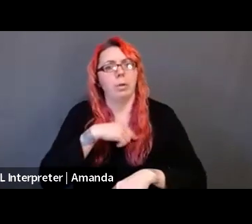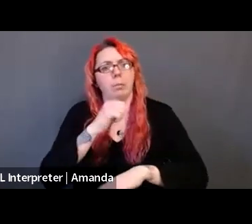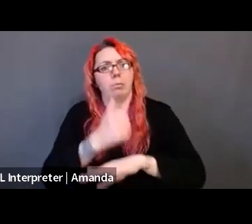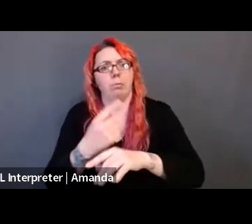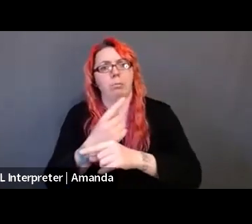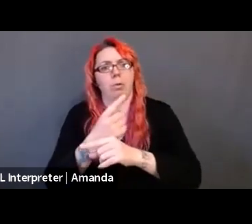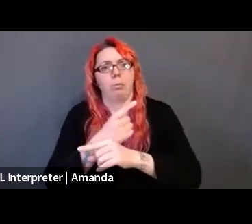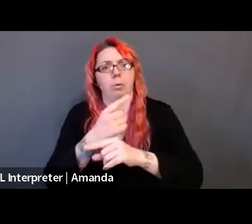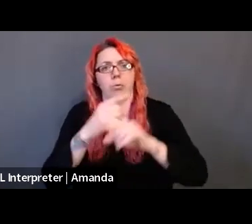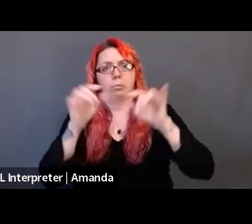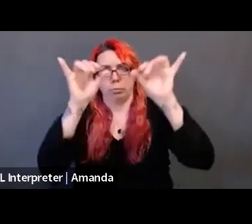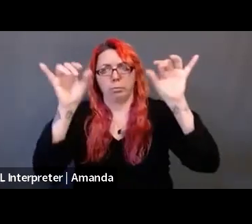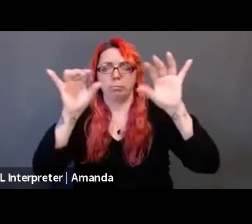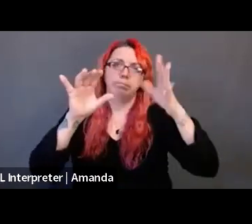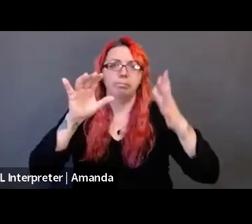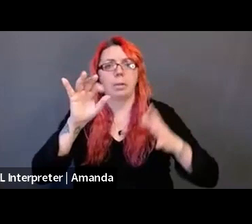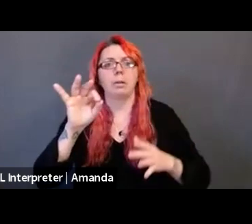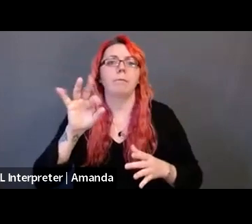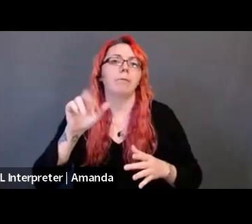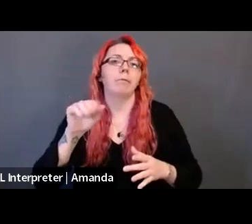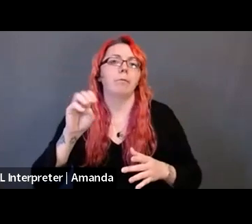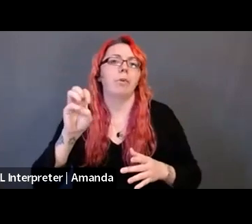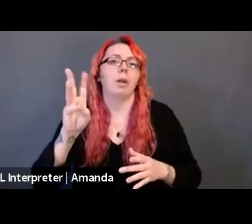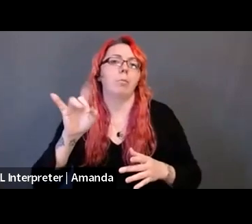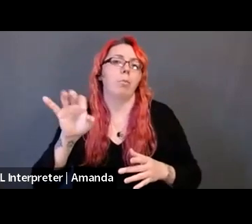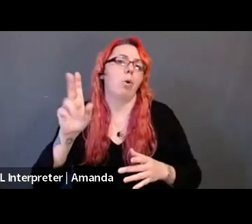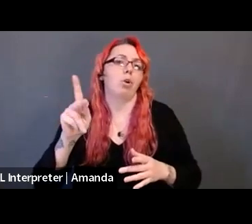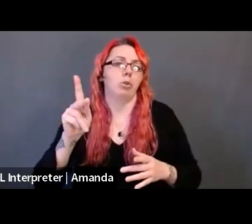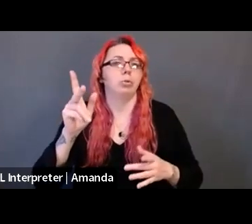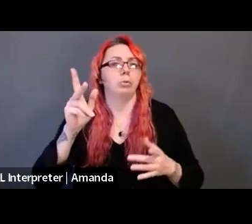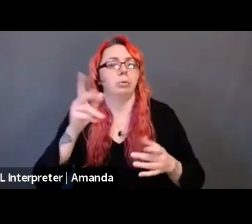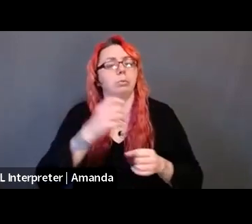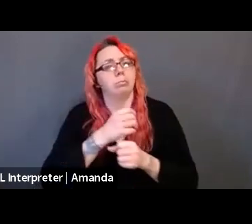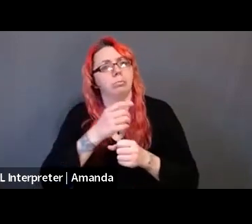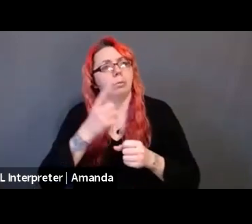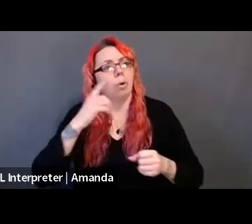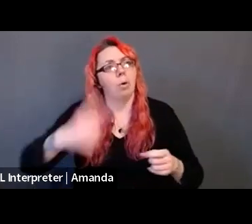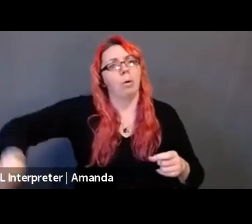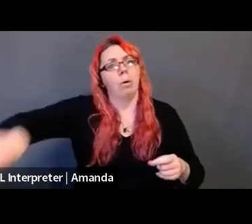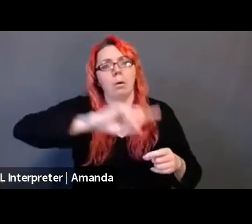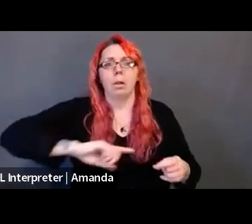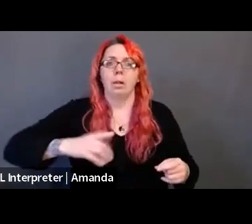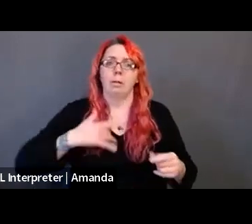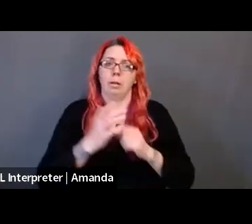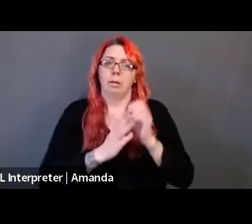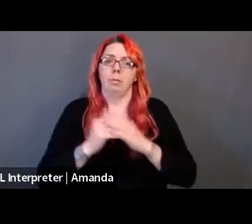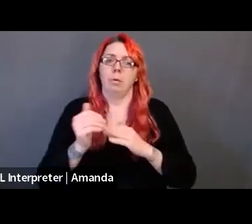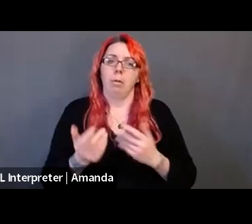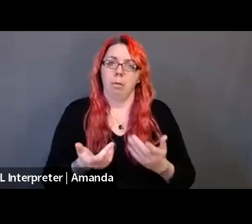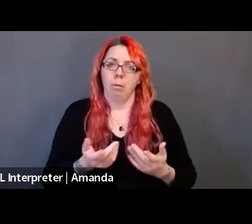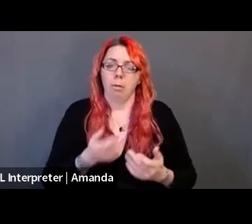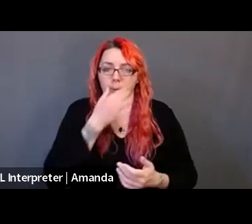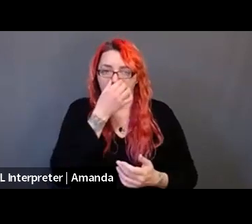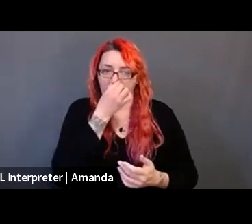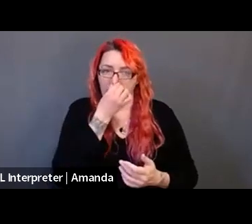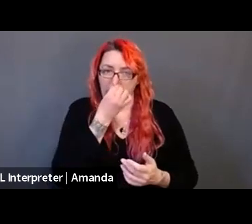important, right? And how we message what this experience is. And so just to walk you through an example of that is, have a situation, so